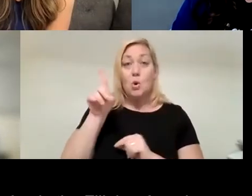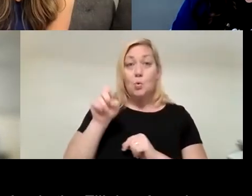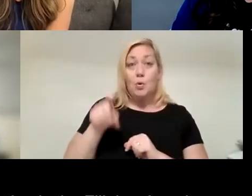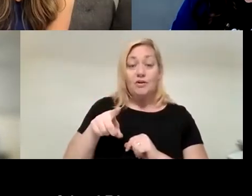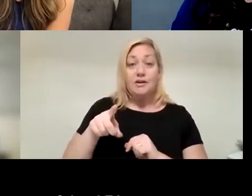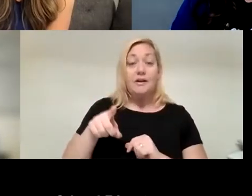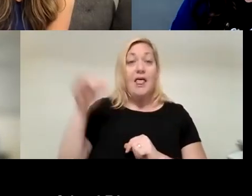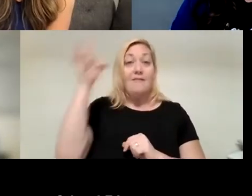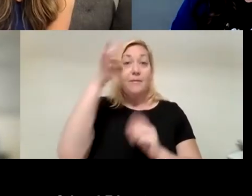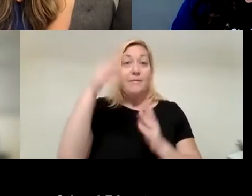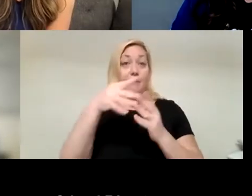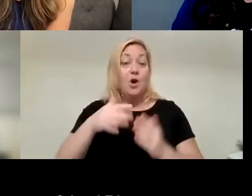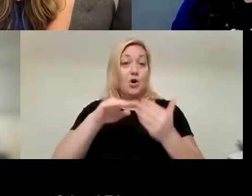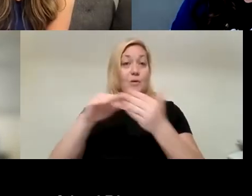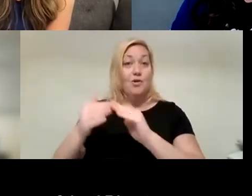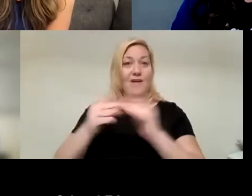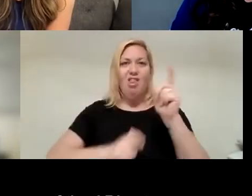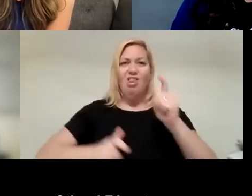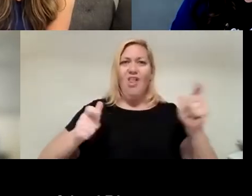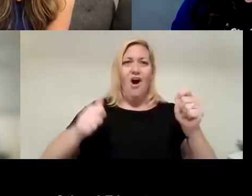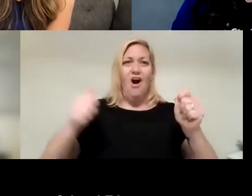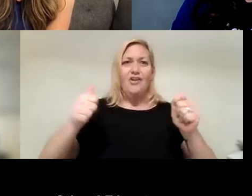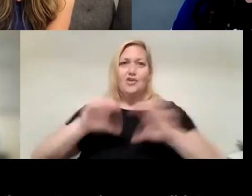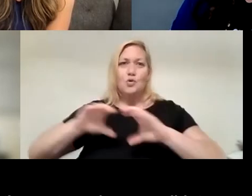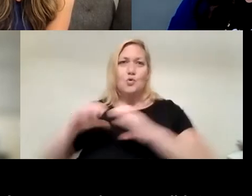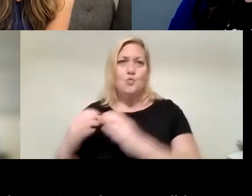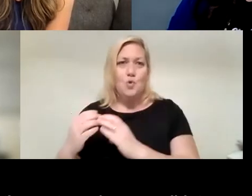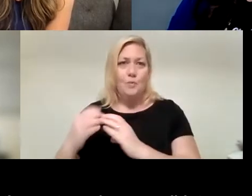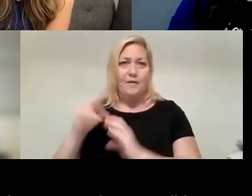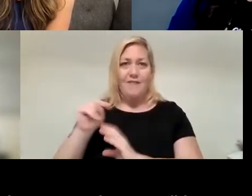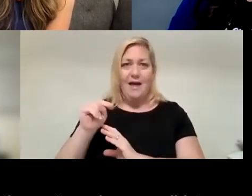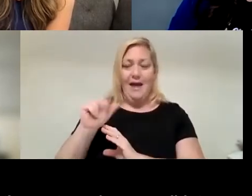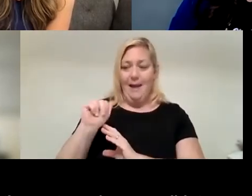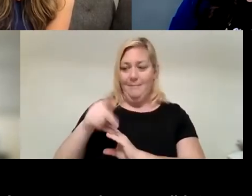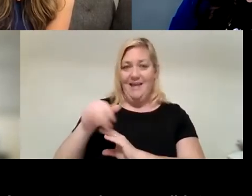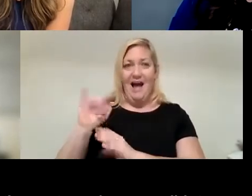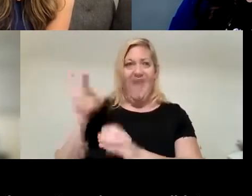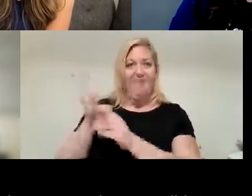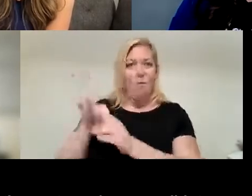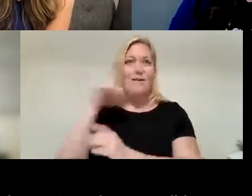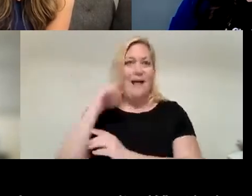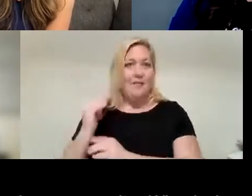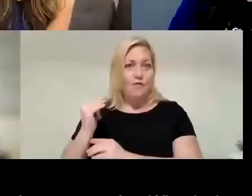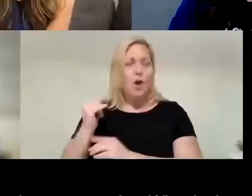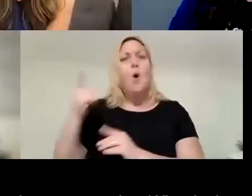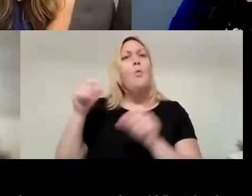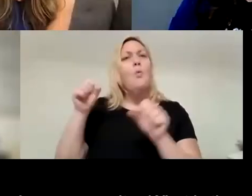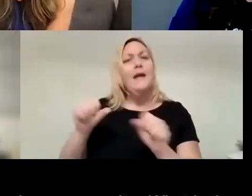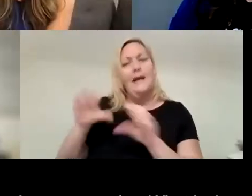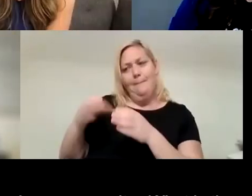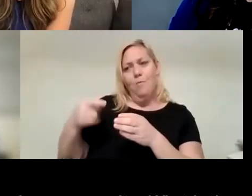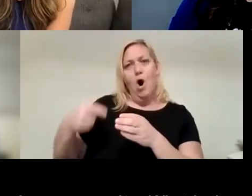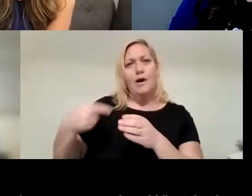the Filipino-American community is the largest subgroup of the API vote in California. What can the party and